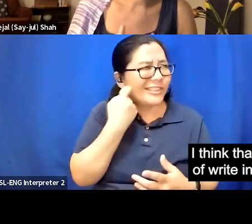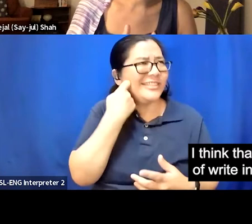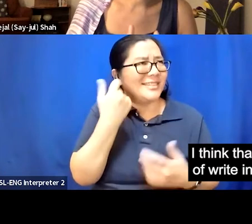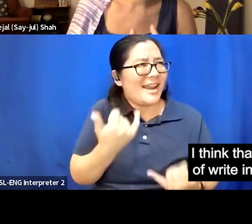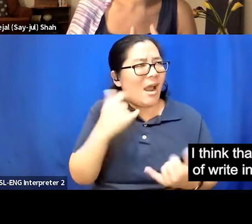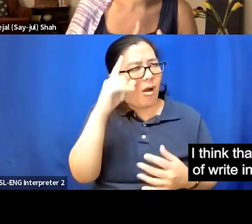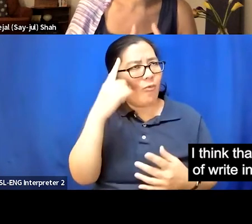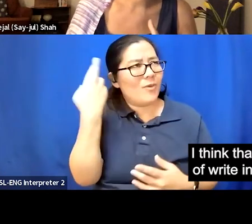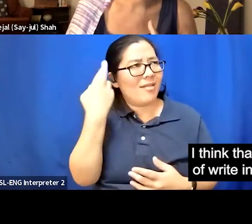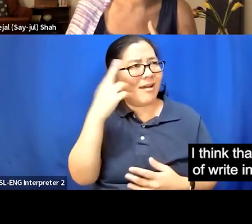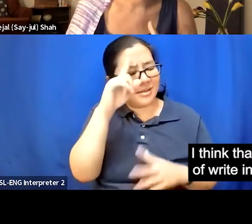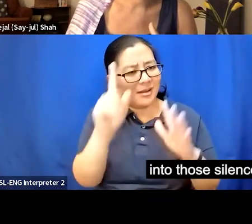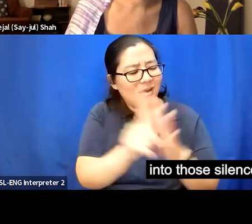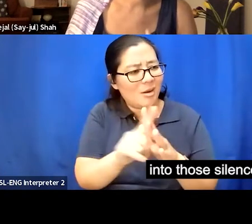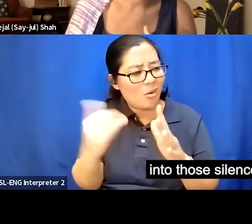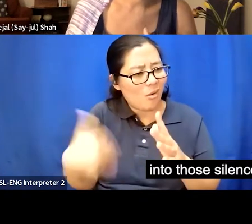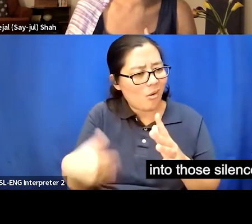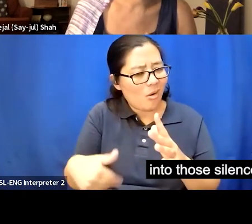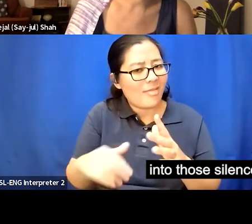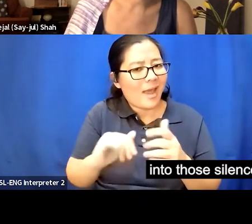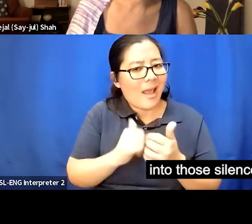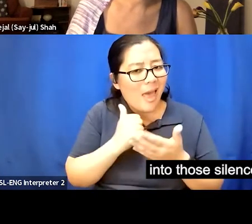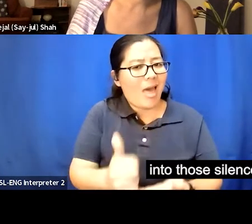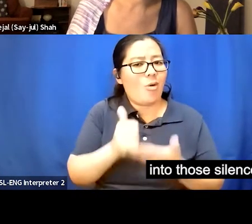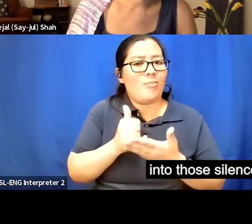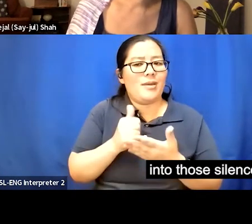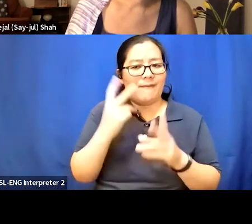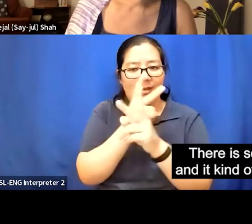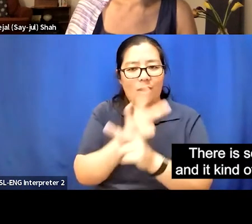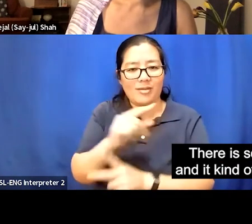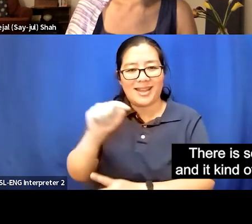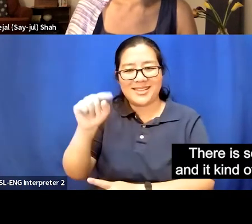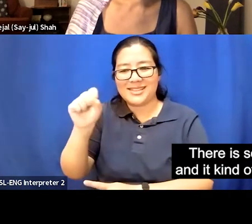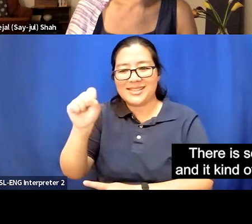me kind of write into that stuttering, into those silences that were so difficult.